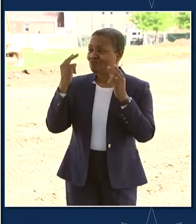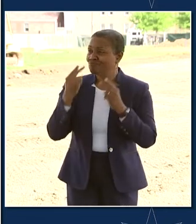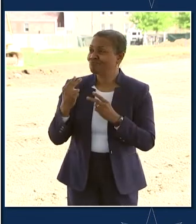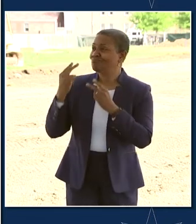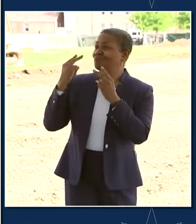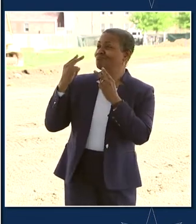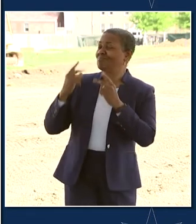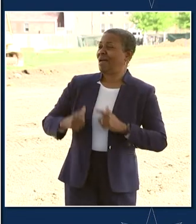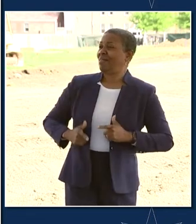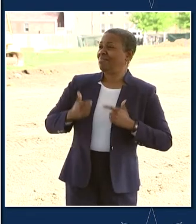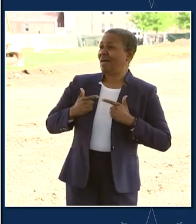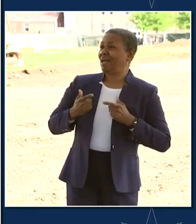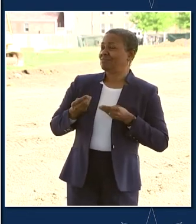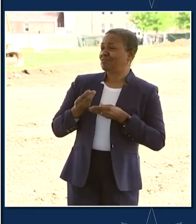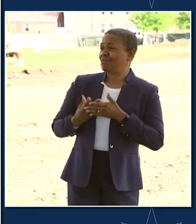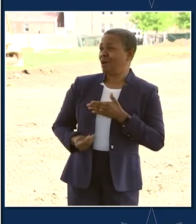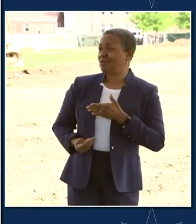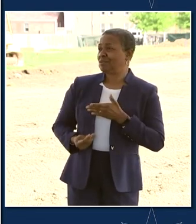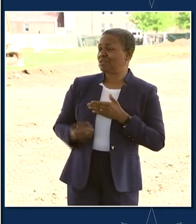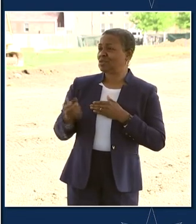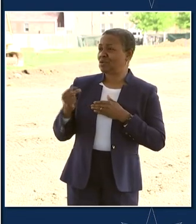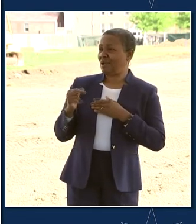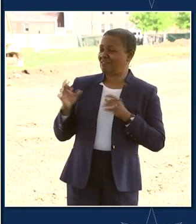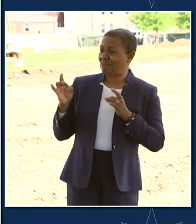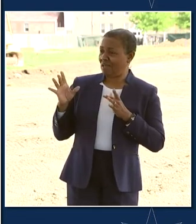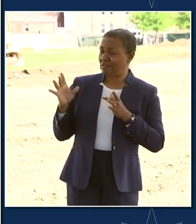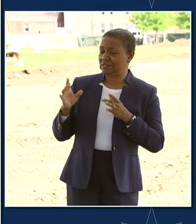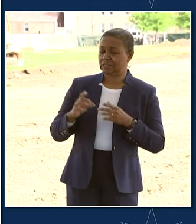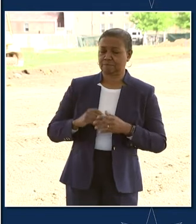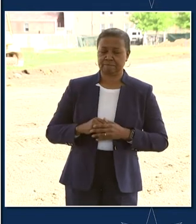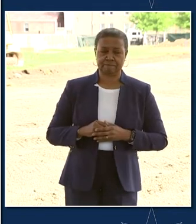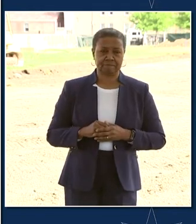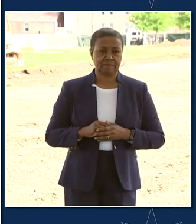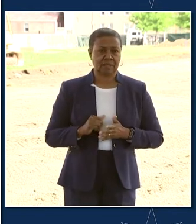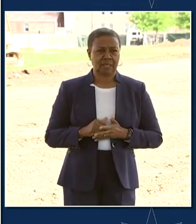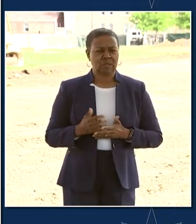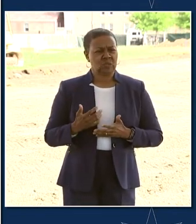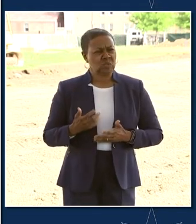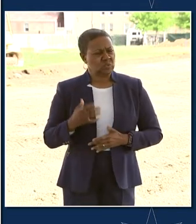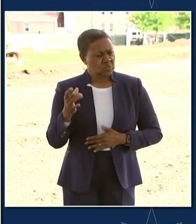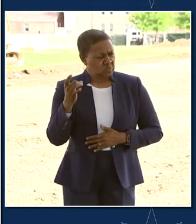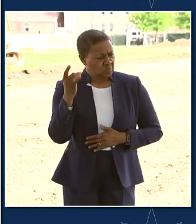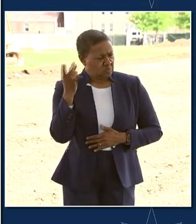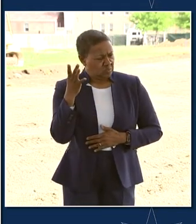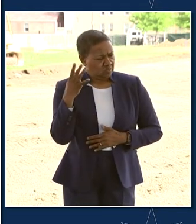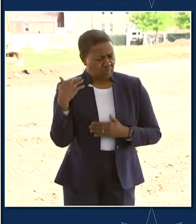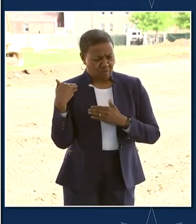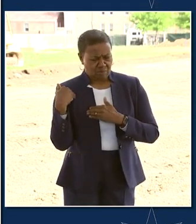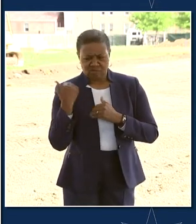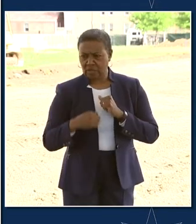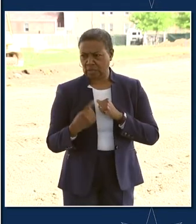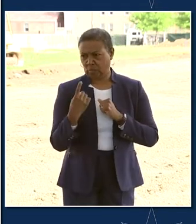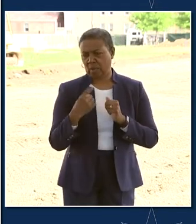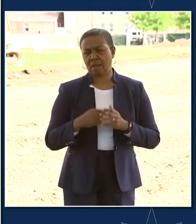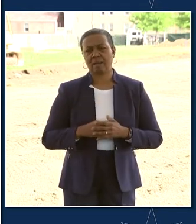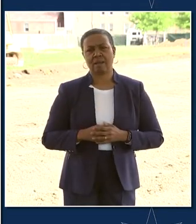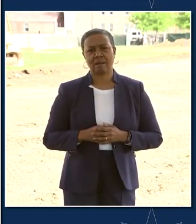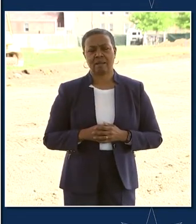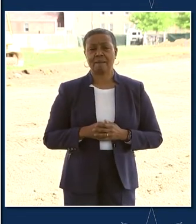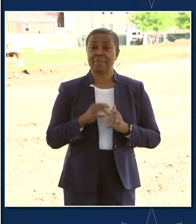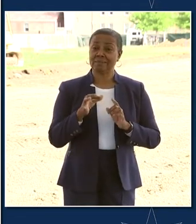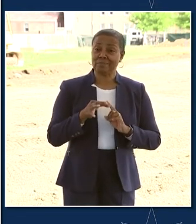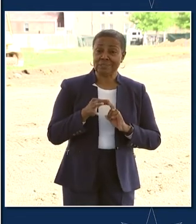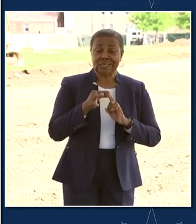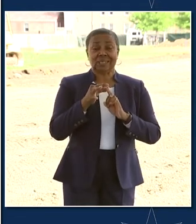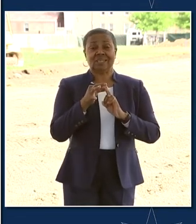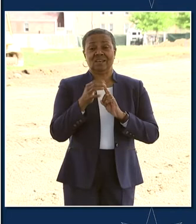the lives lost to gun violence. That's a heavy and traumatic burden for anyone, but particularly